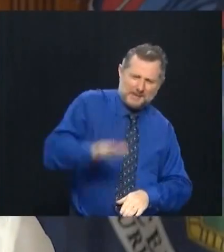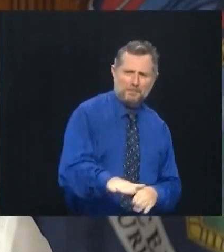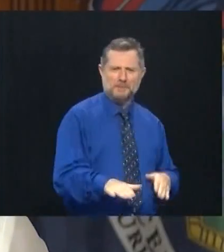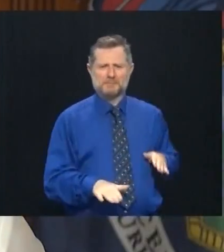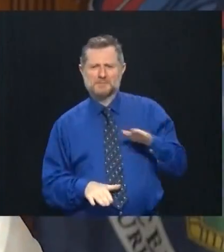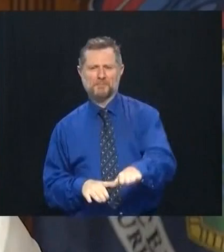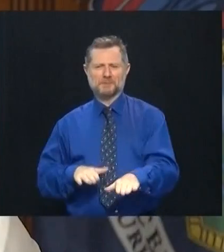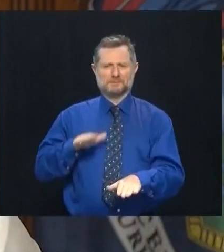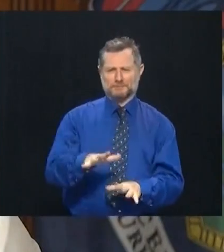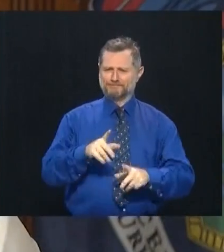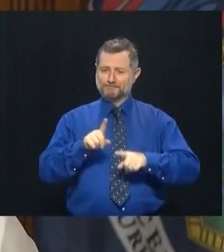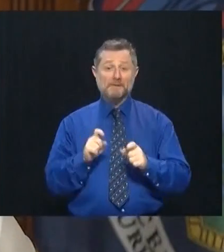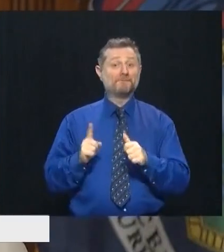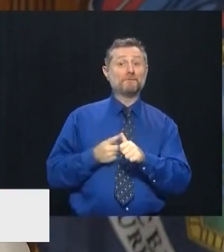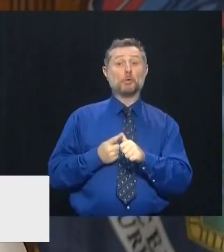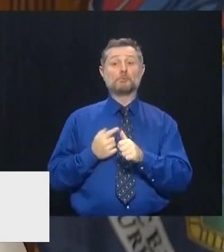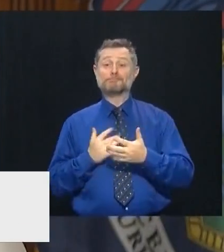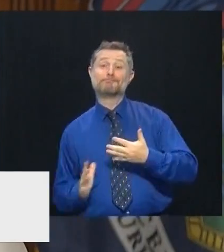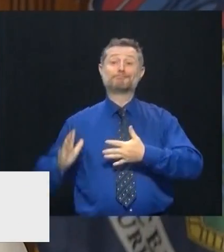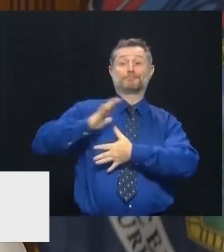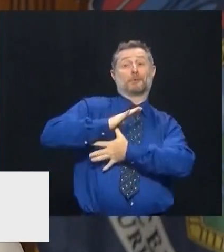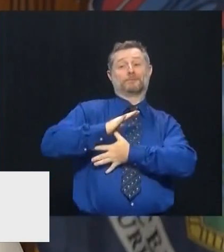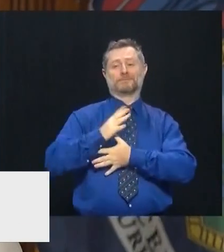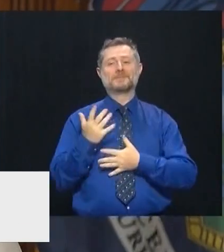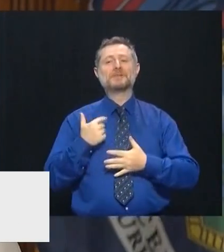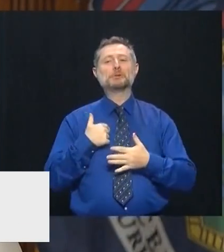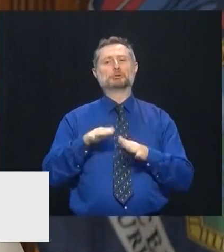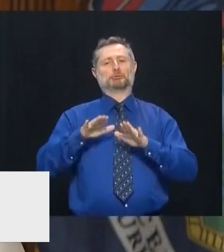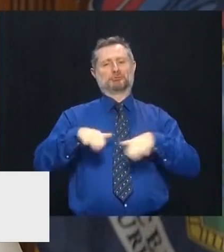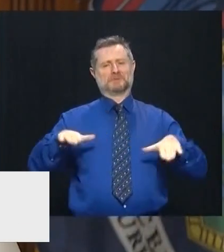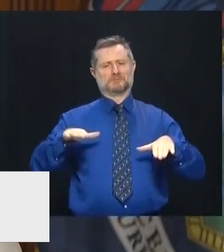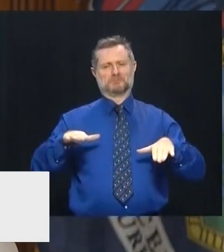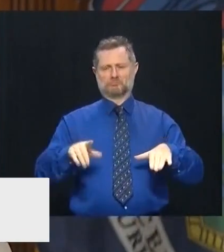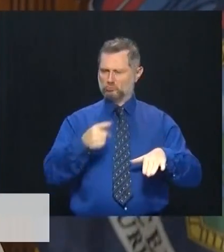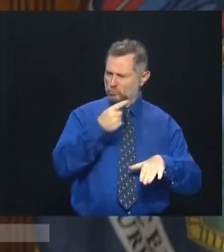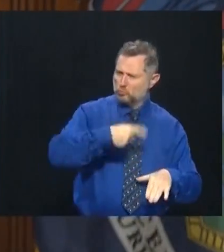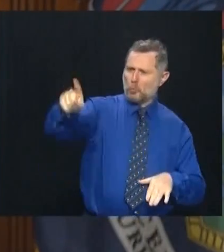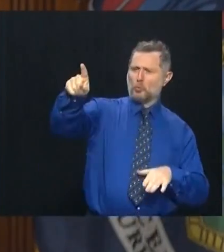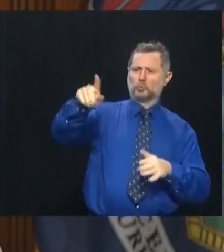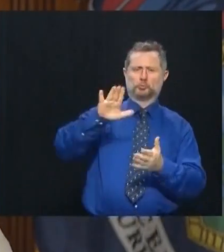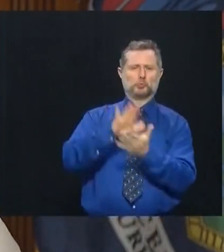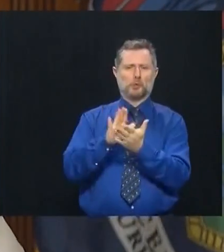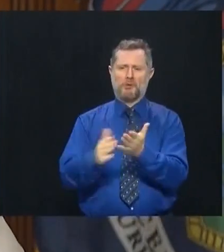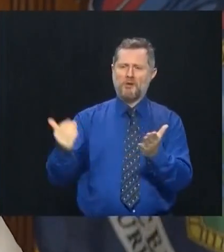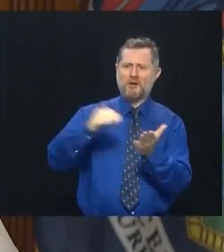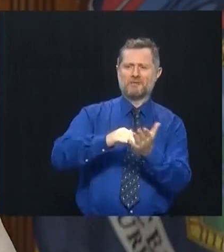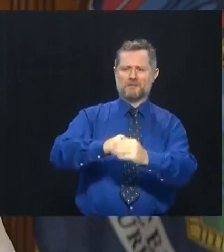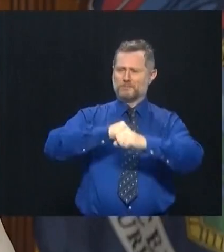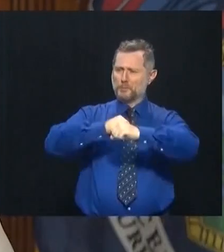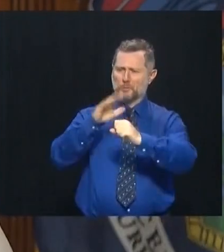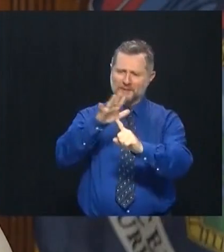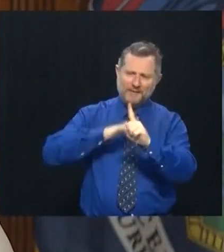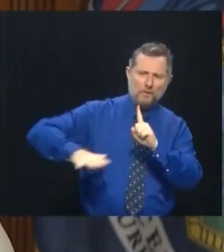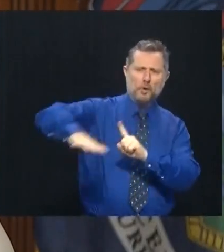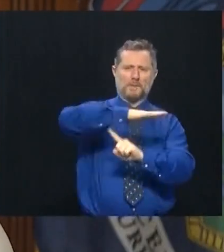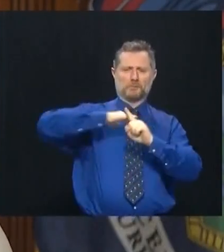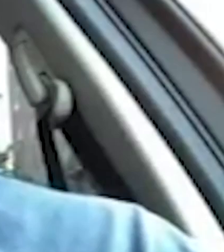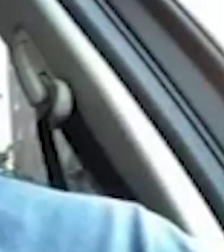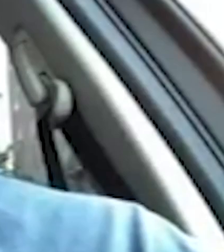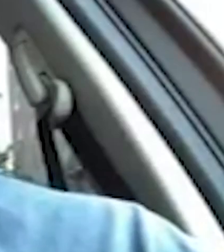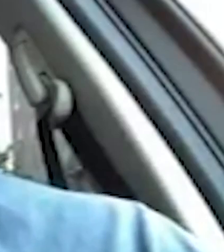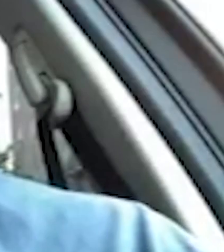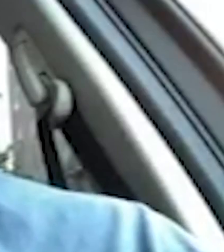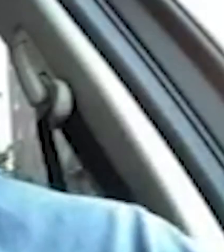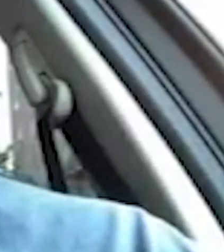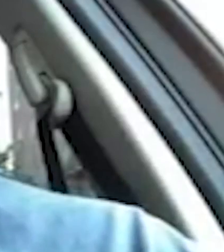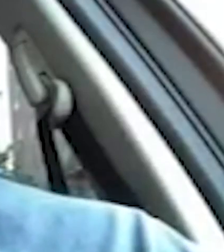Priority number one, we get children back to school and protect the environment so they can learn and everyone is safe. You